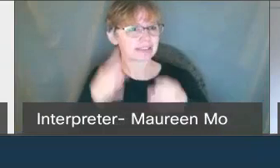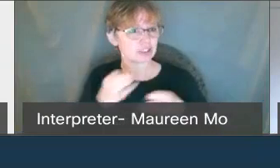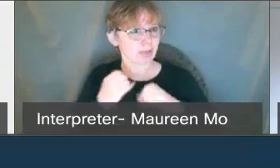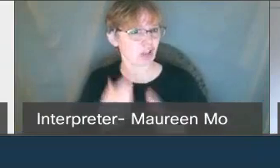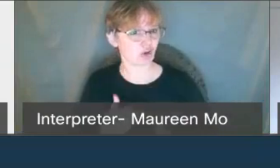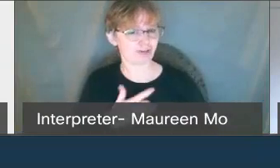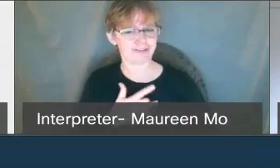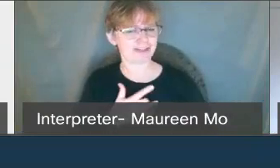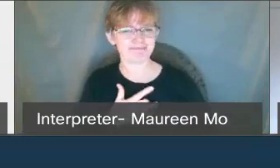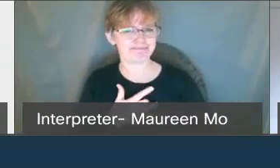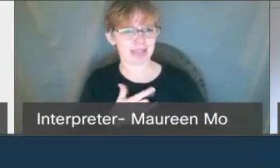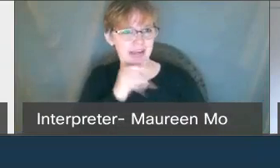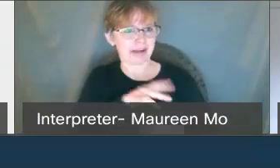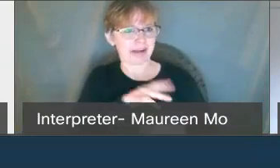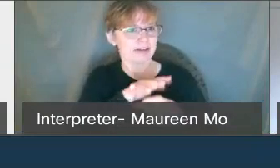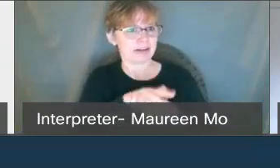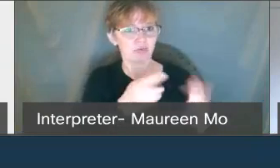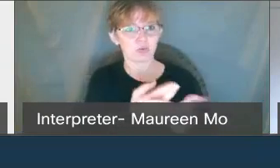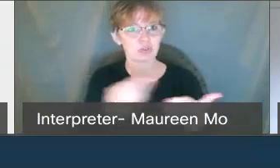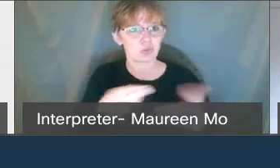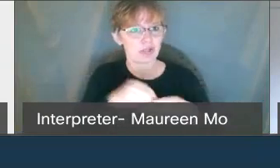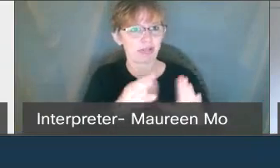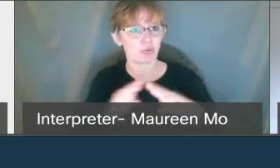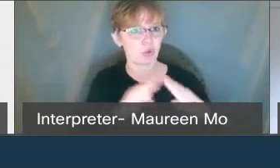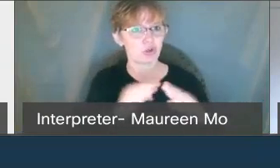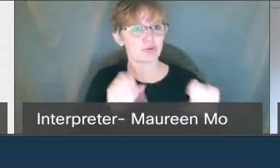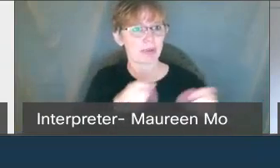the resources in that community to manage that risk.